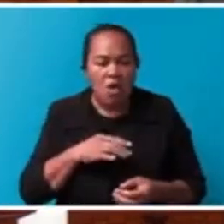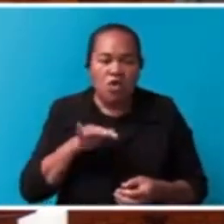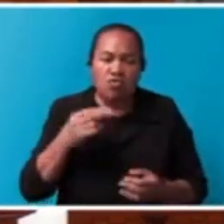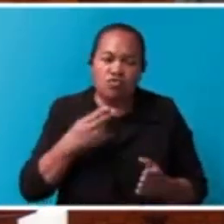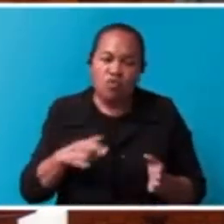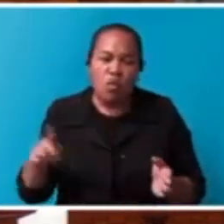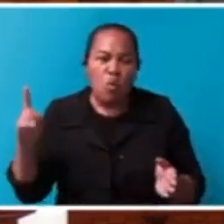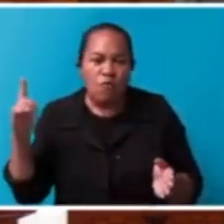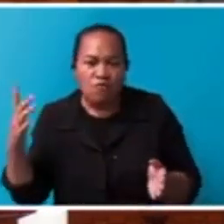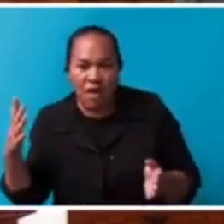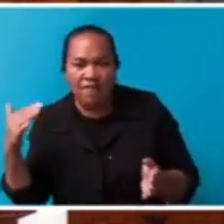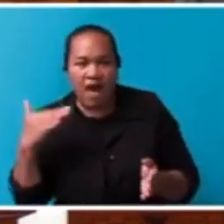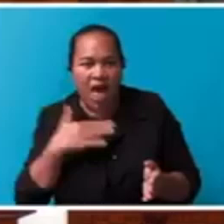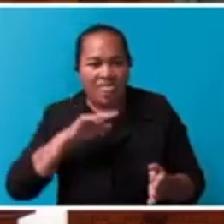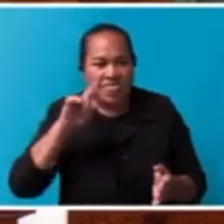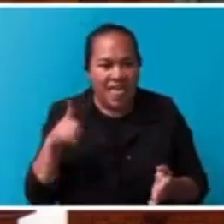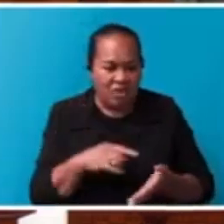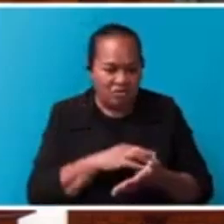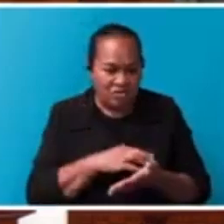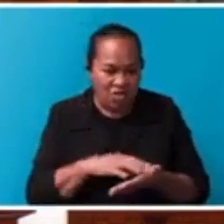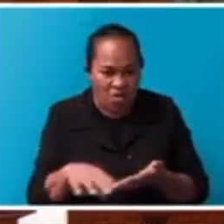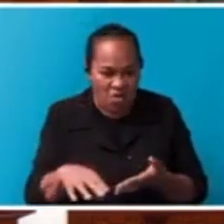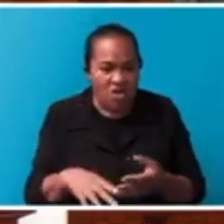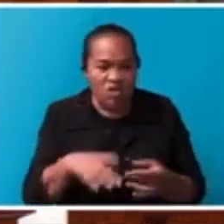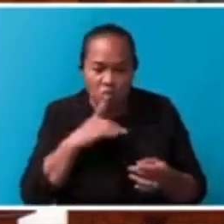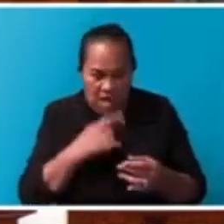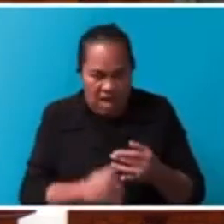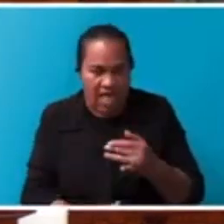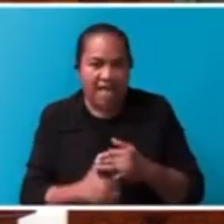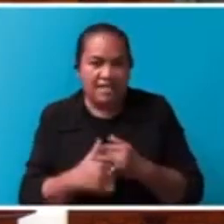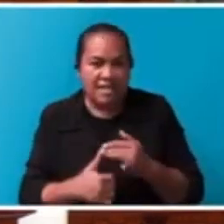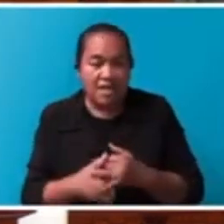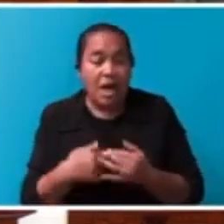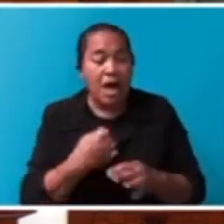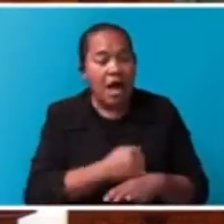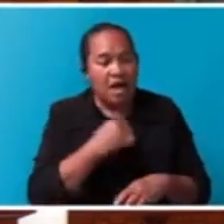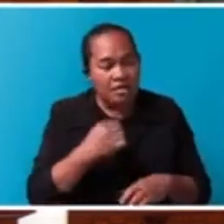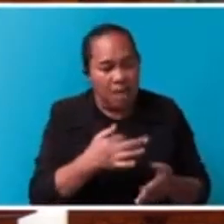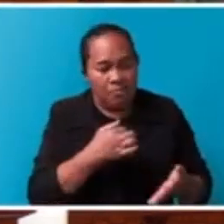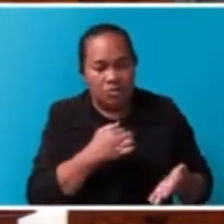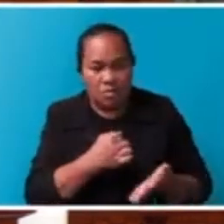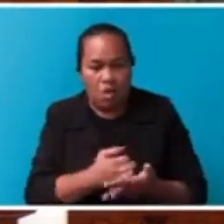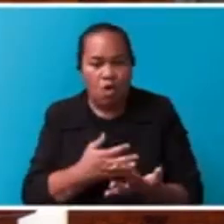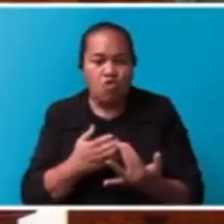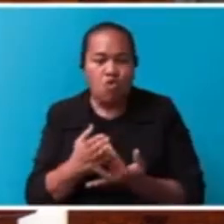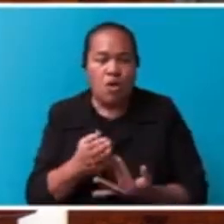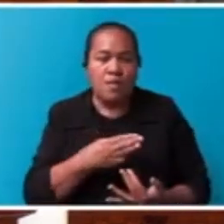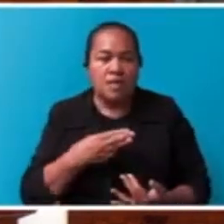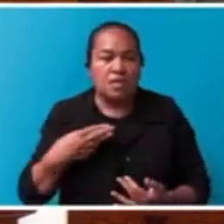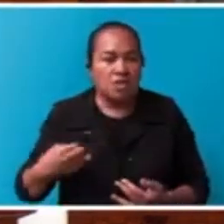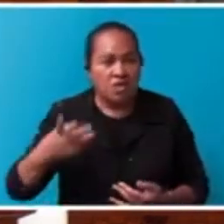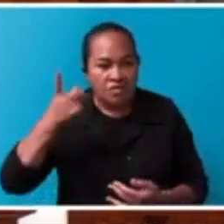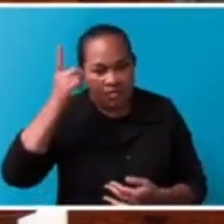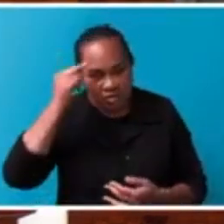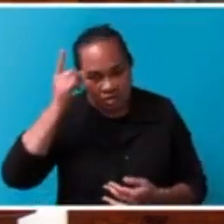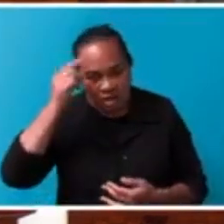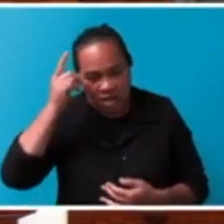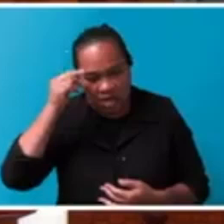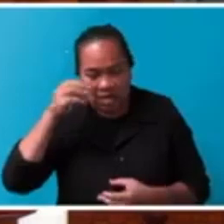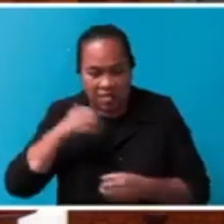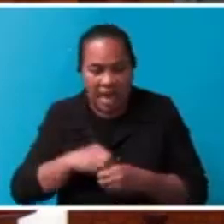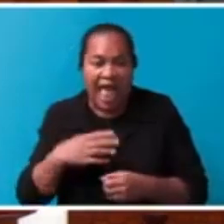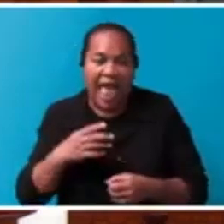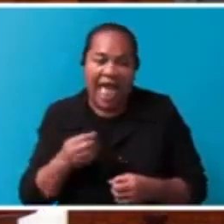500,000. Both of these facilities are supported by government through the Ministry of iTaukei Affairs with interest-free